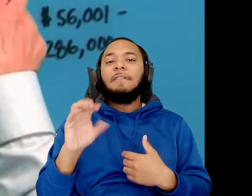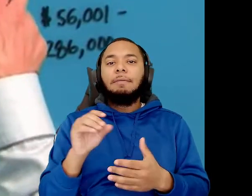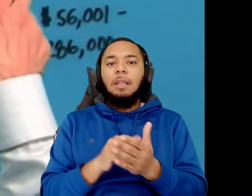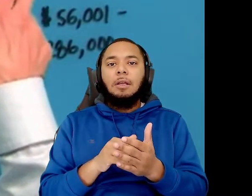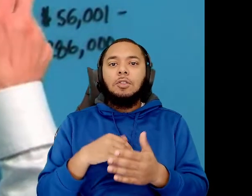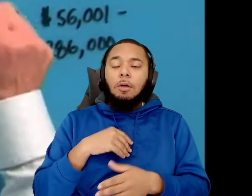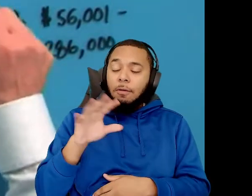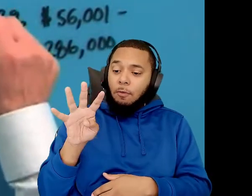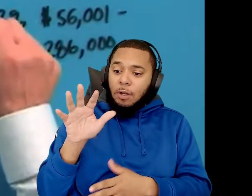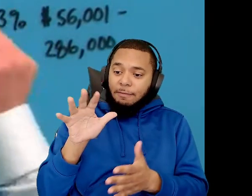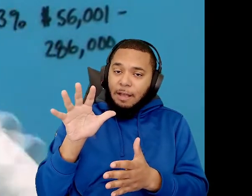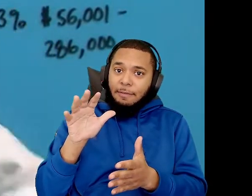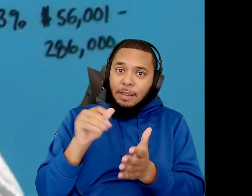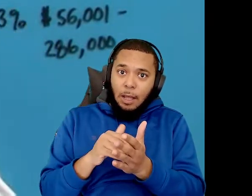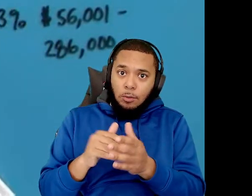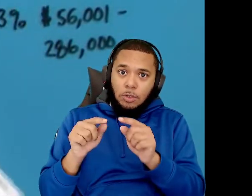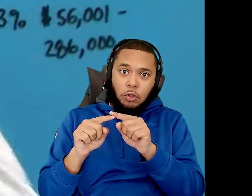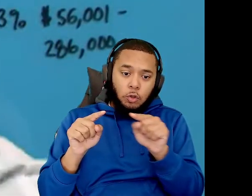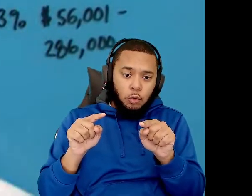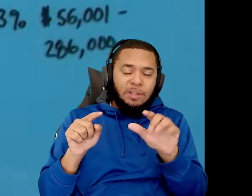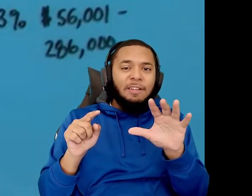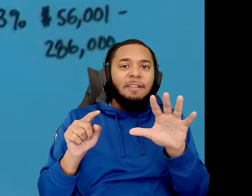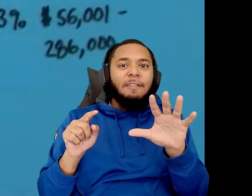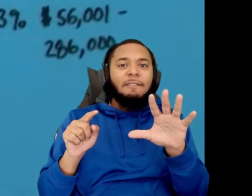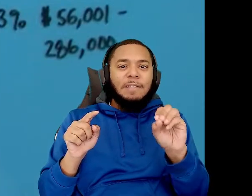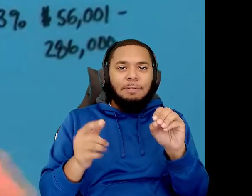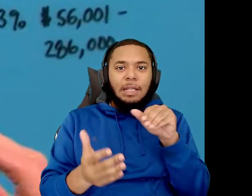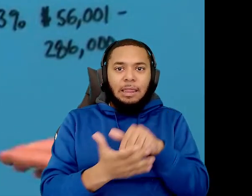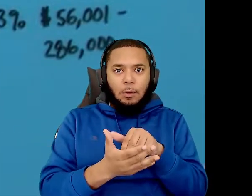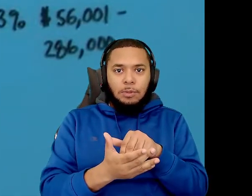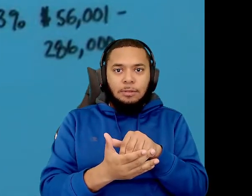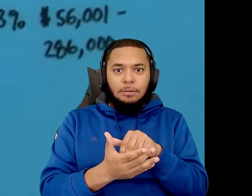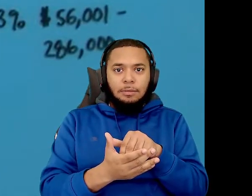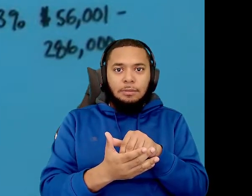go from $45,000 to $50,000.